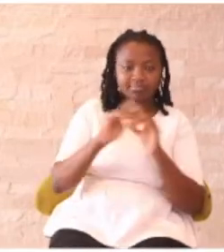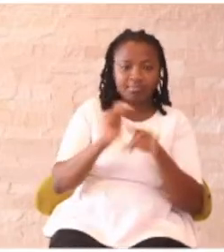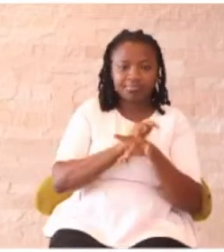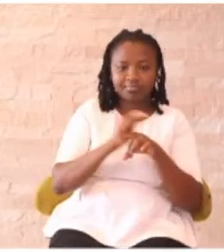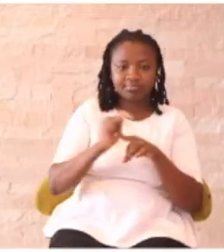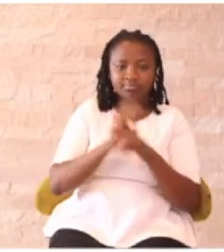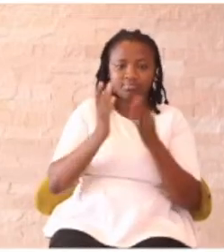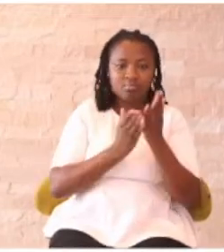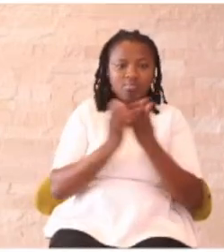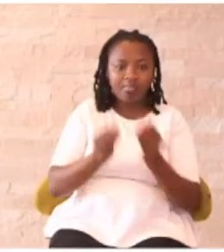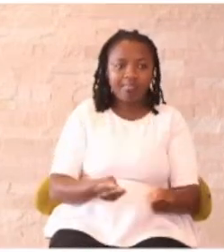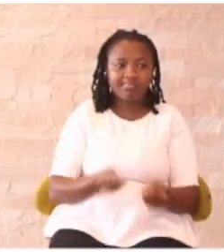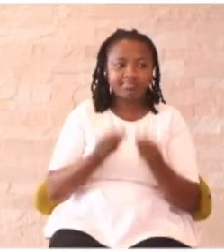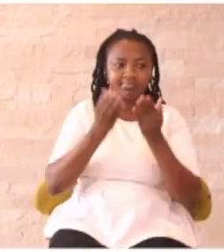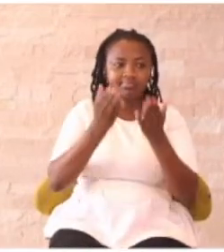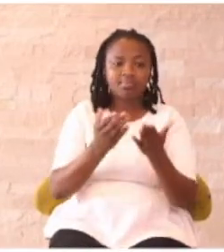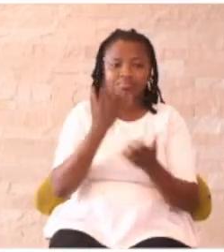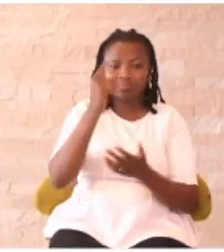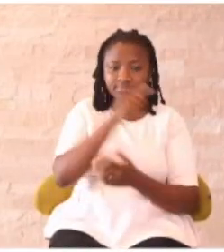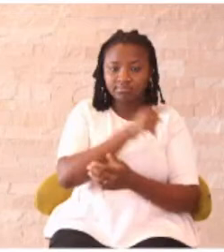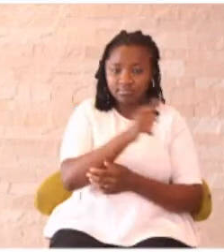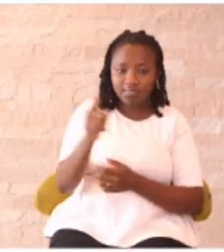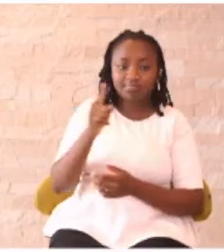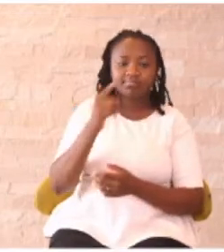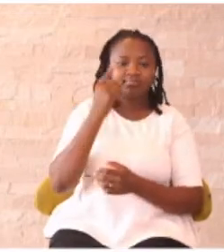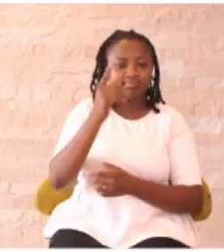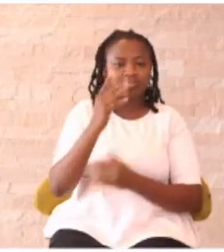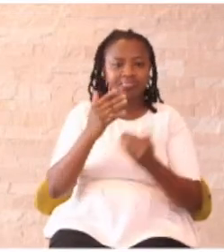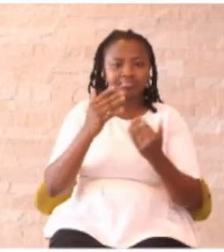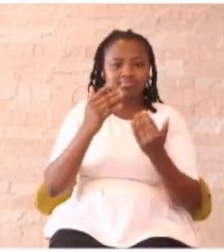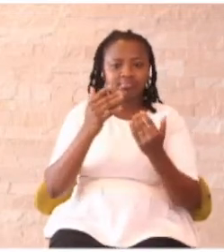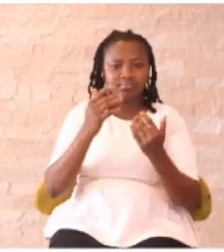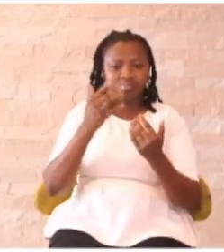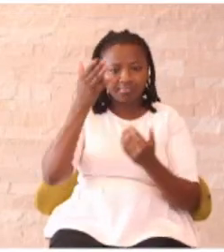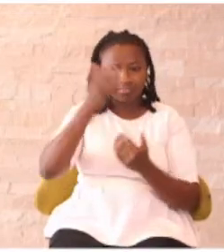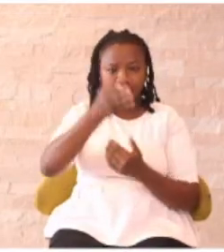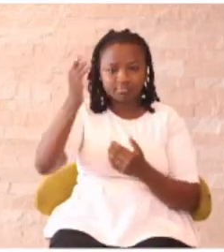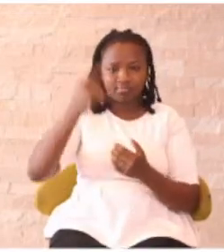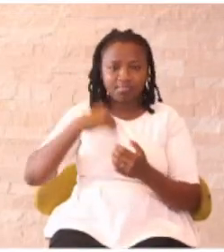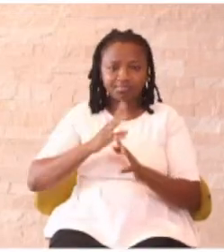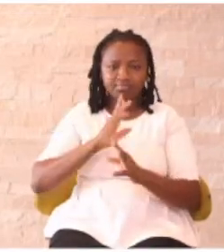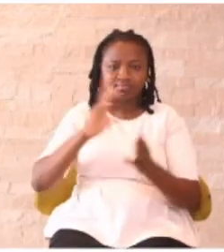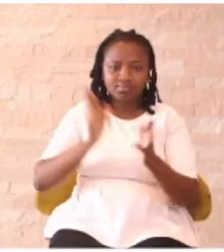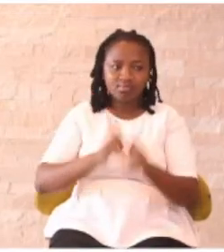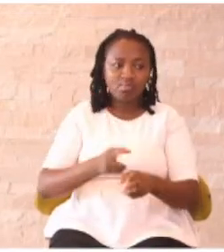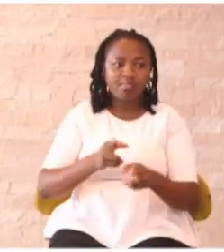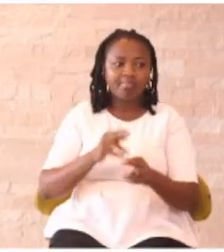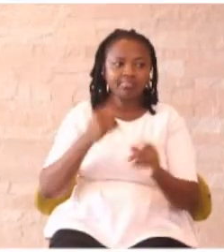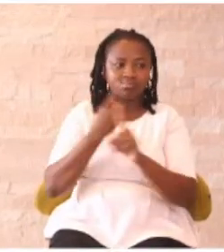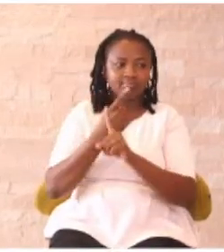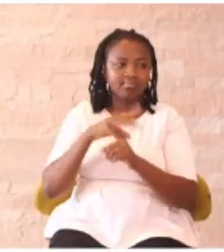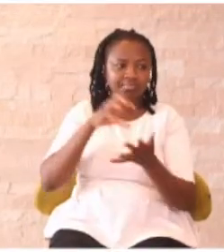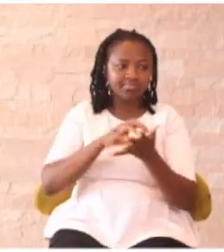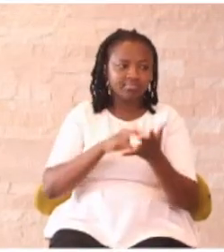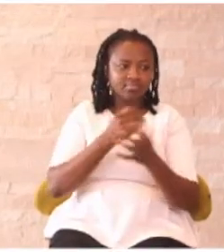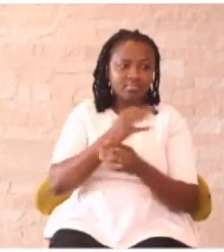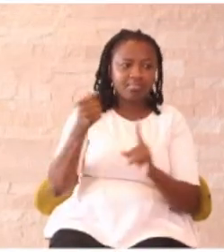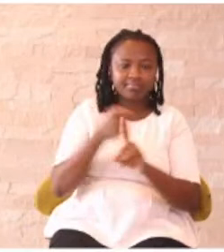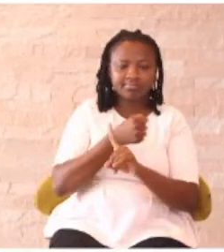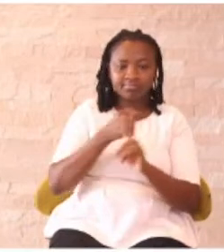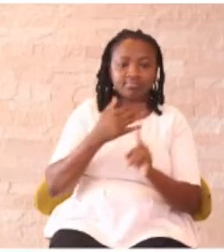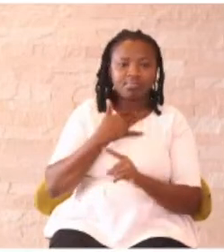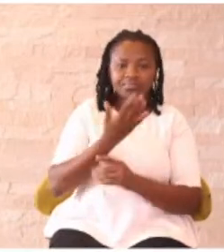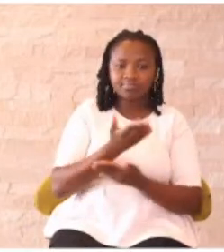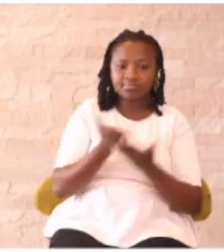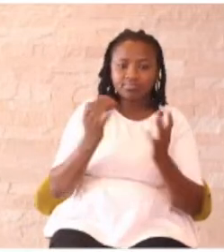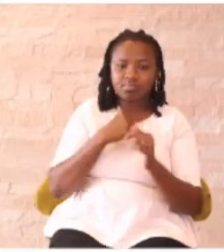providers who are on the front line in responding to cases of violence. So we want them to have the basic and even the